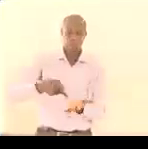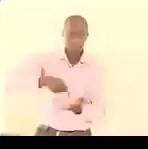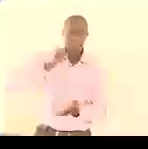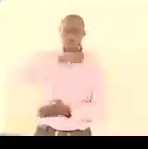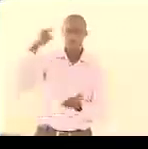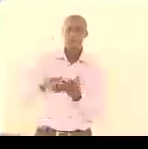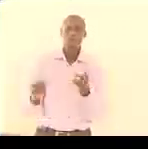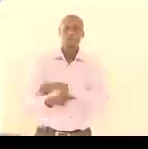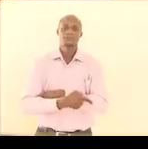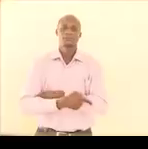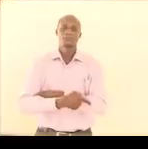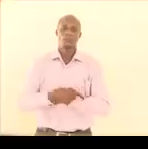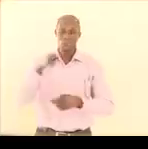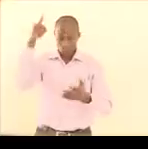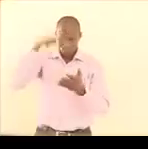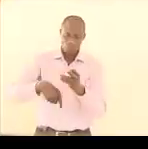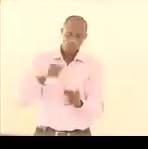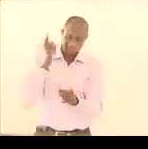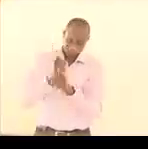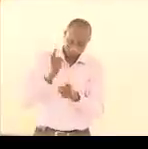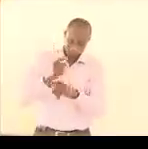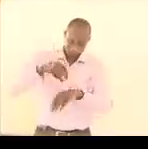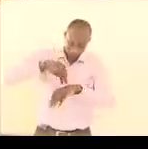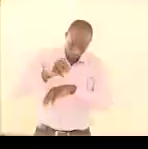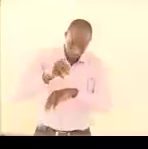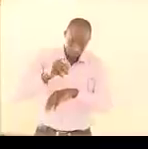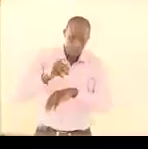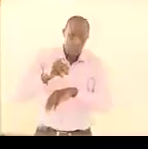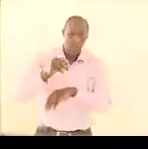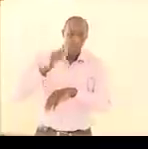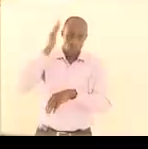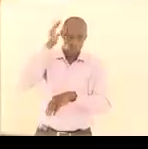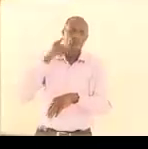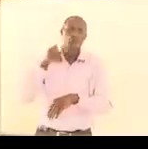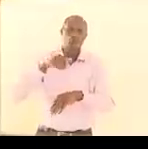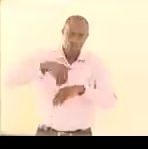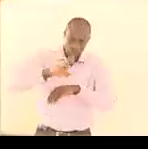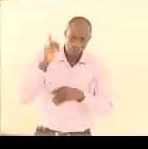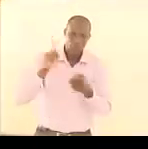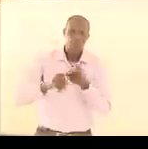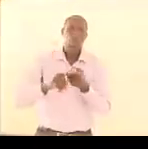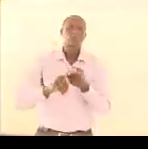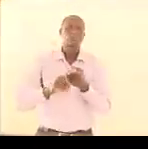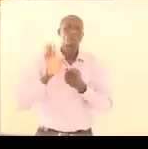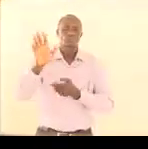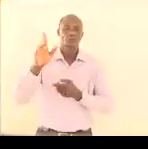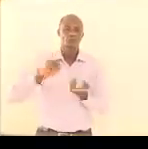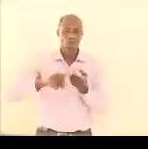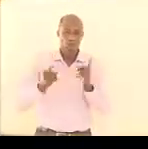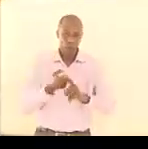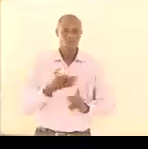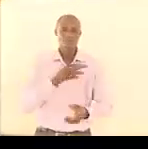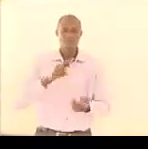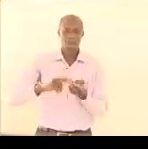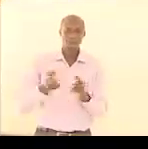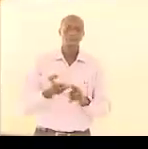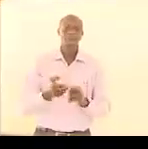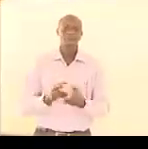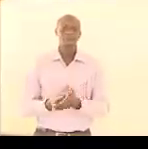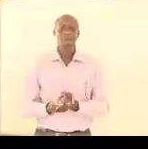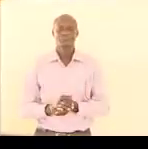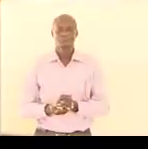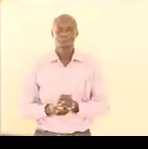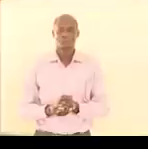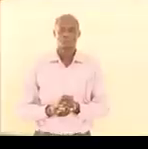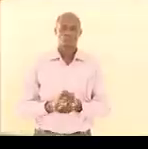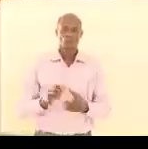this day? What fitting message are you going to put in your WhatsApp, or Instagram, or Facebook, or text